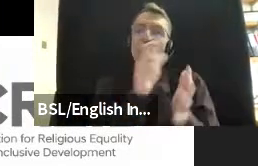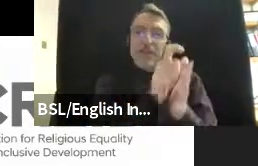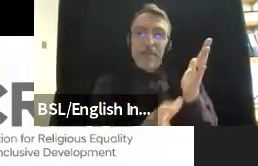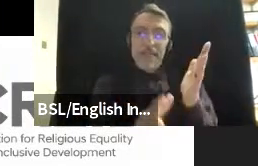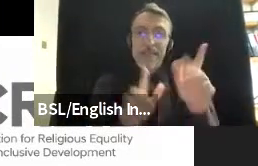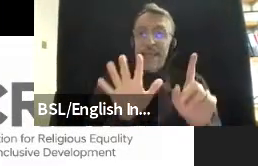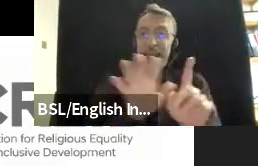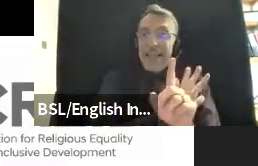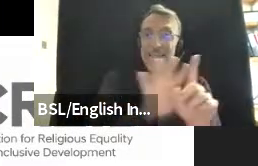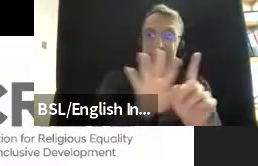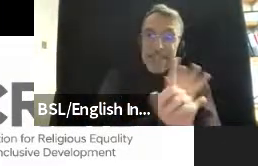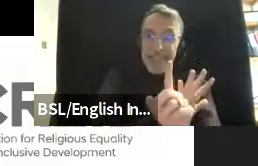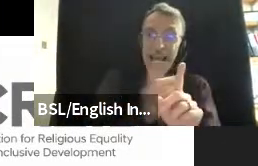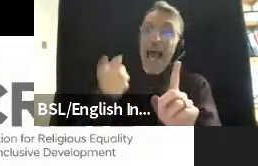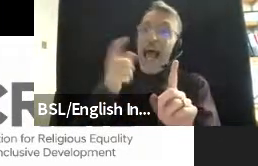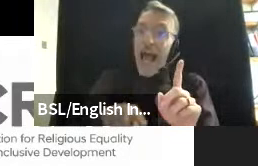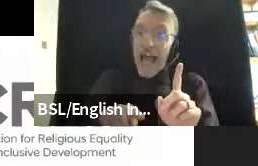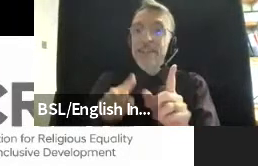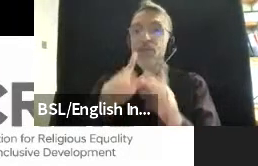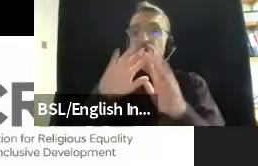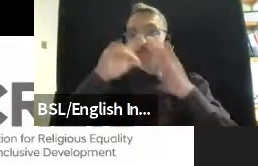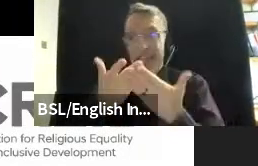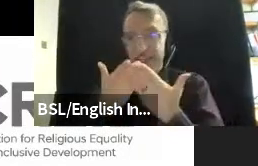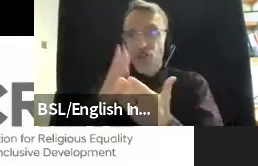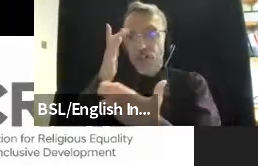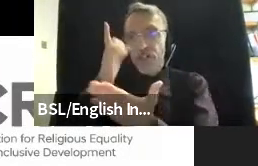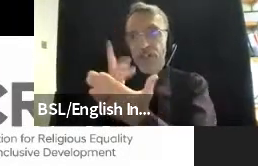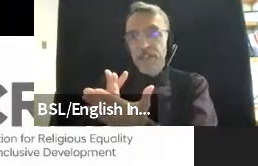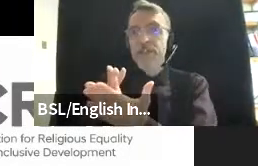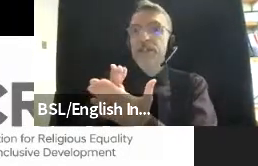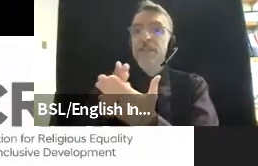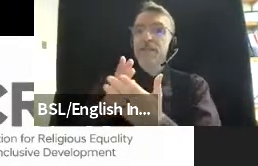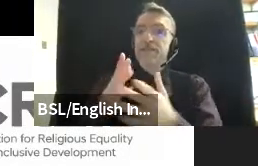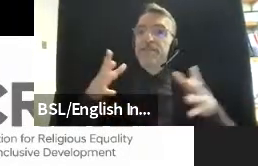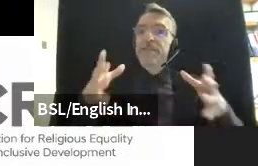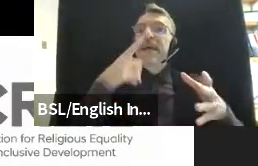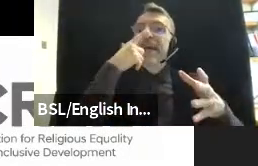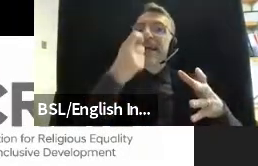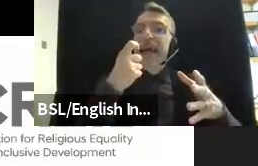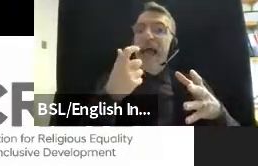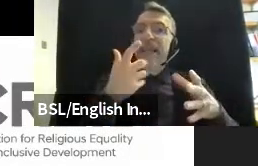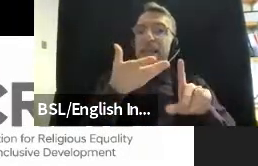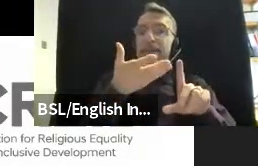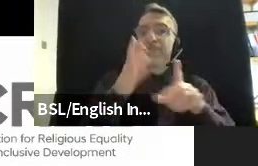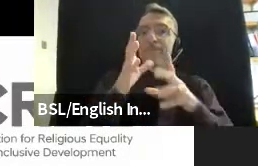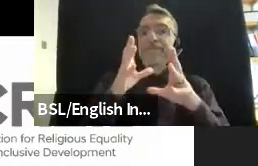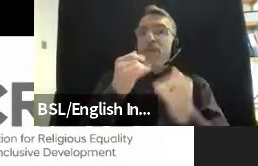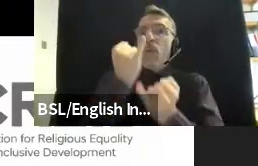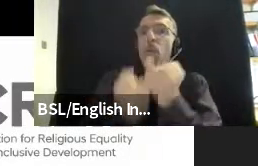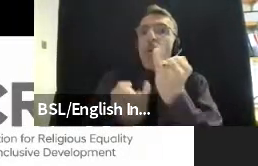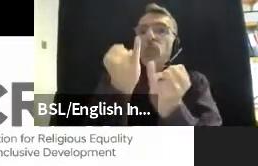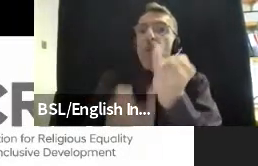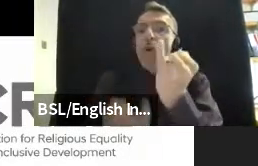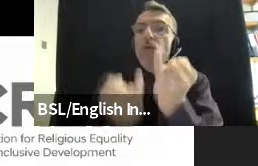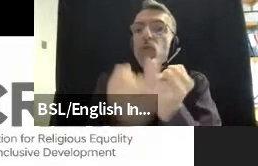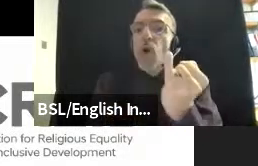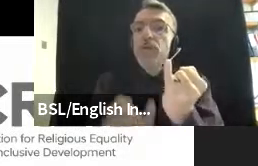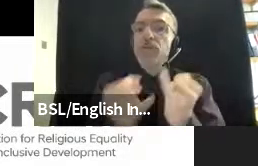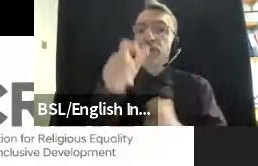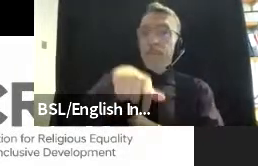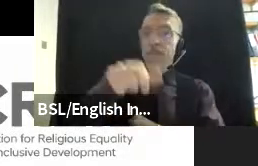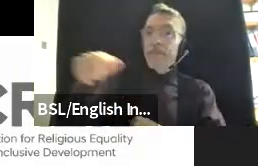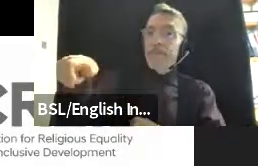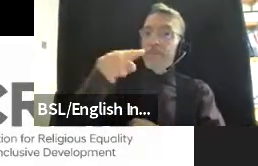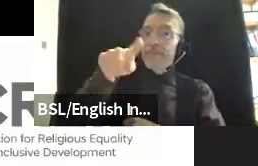and religious identities may result in exacerbation of marginalization of persons with